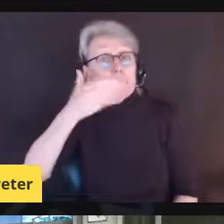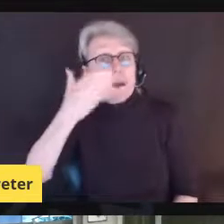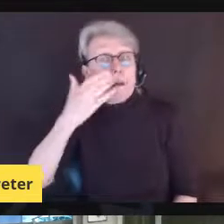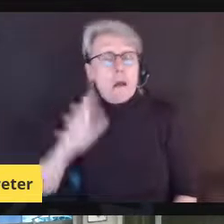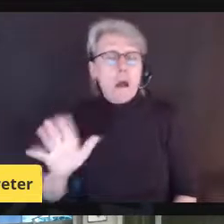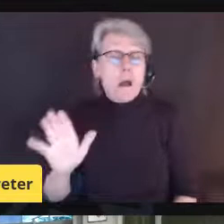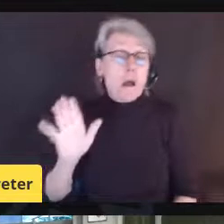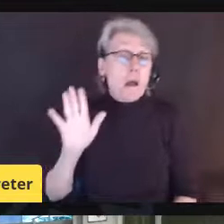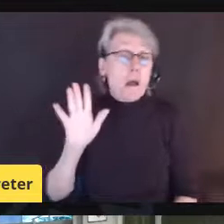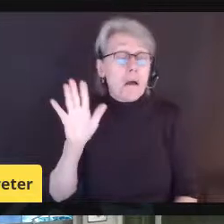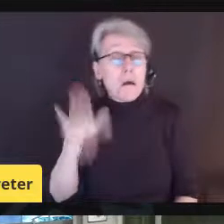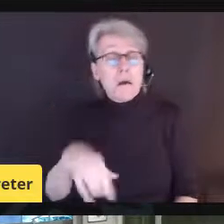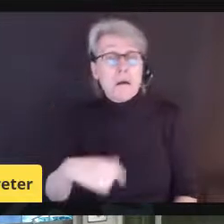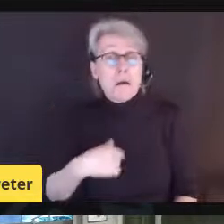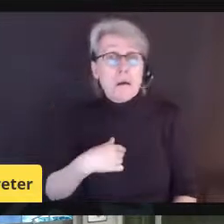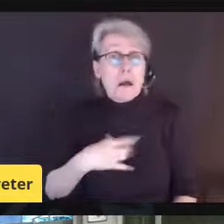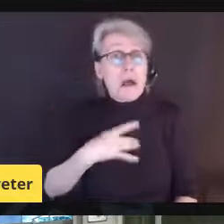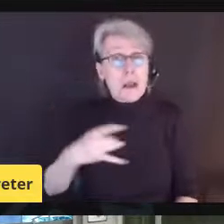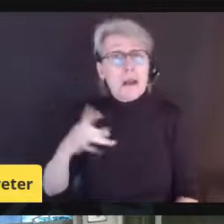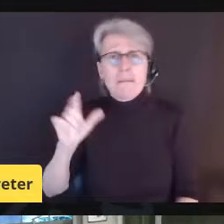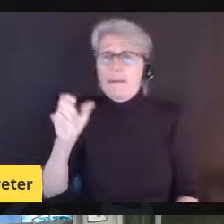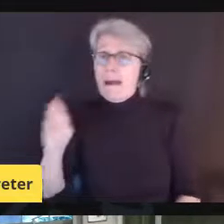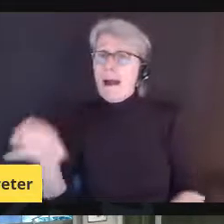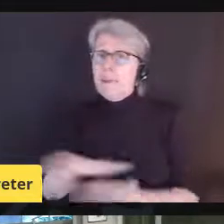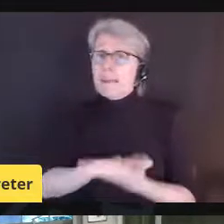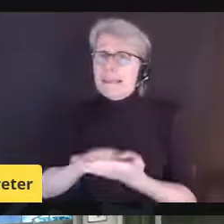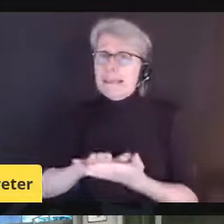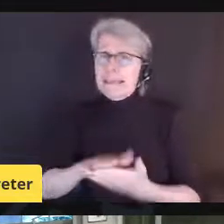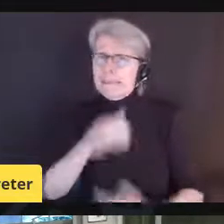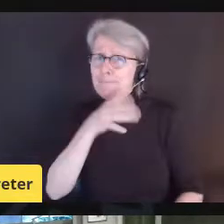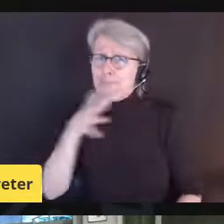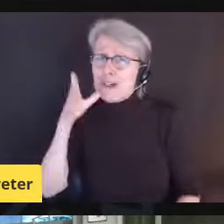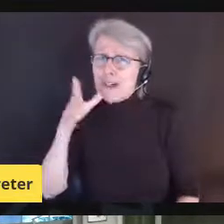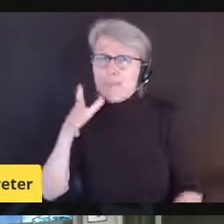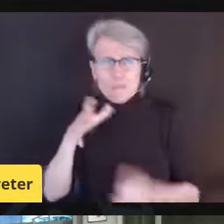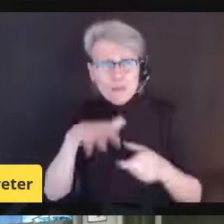I'm really happy in a nice, clean laboratory. Yeah.